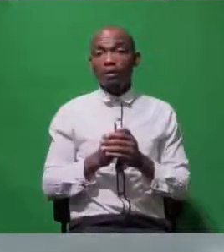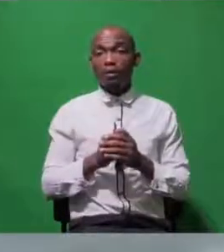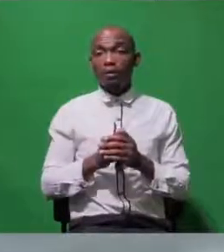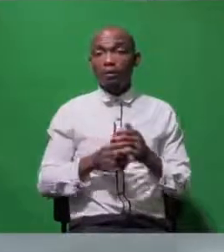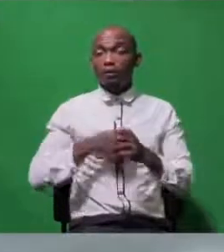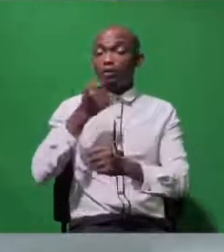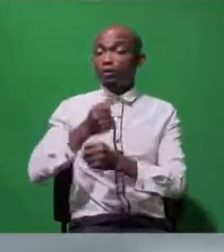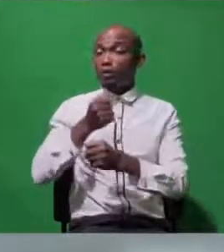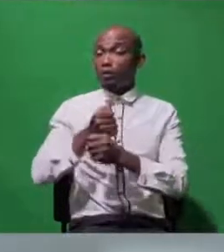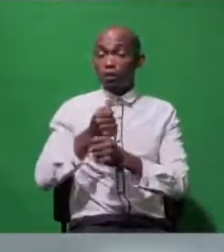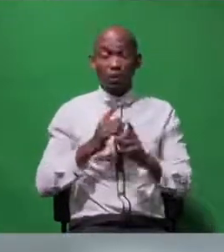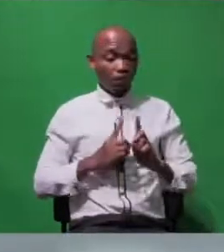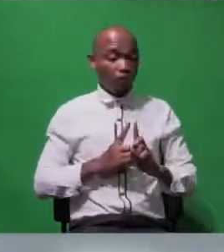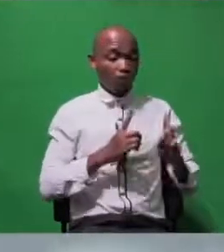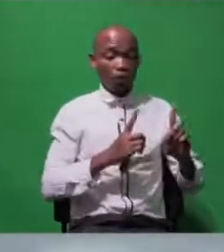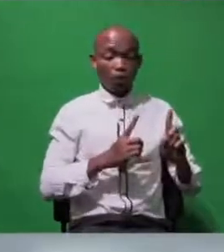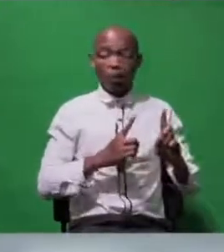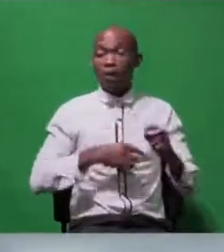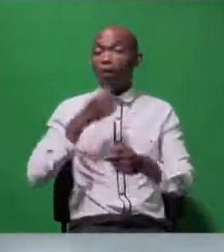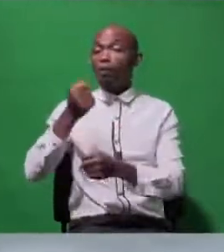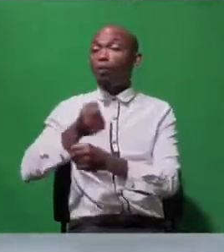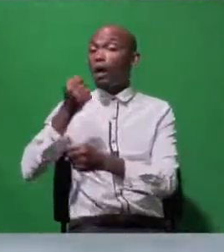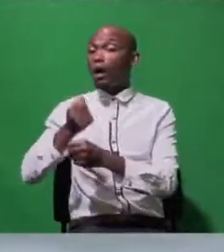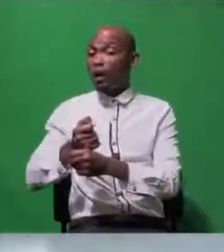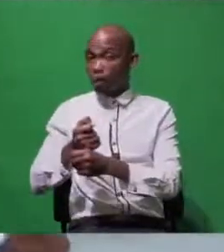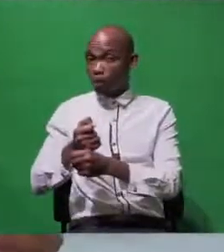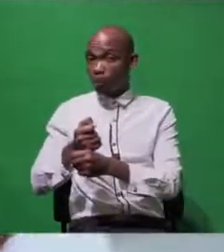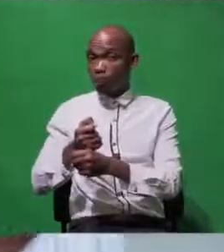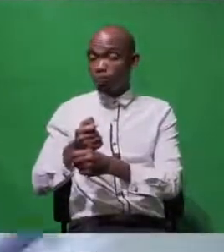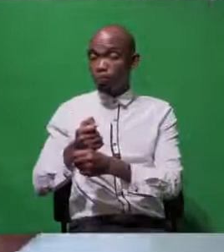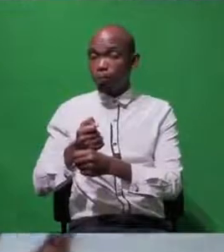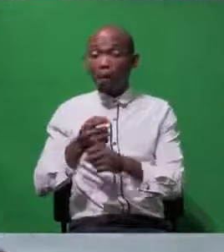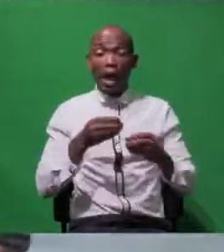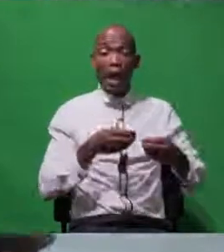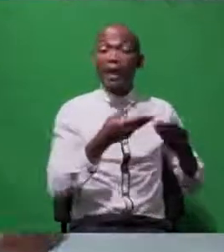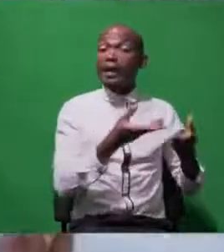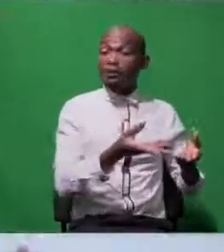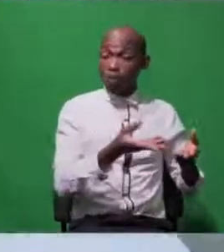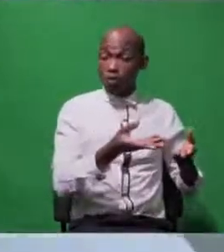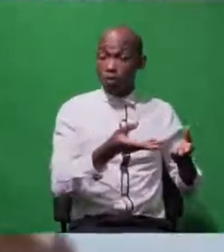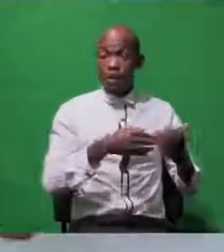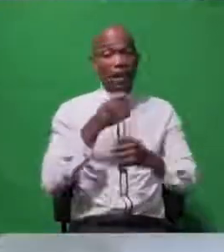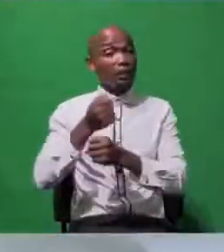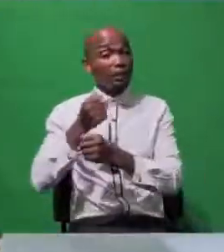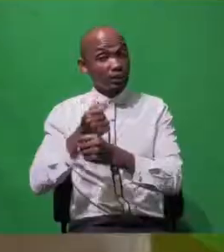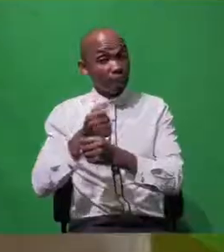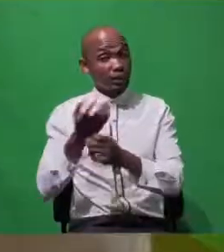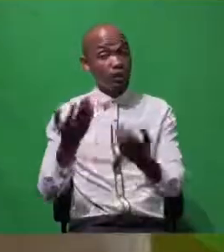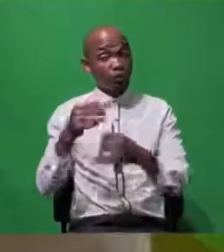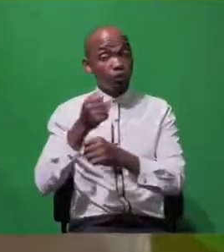the following exercise. I give you an exercise to